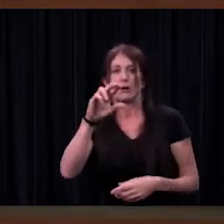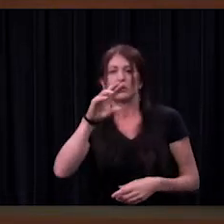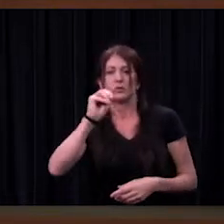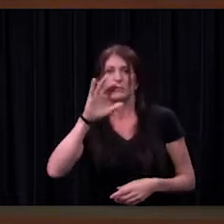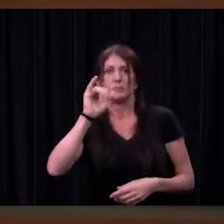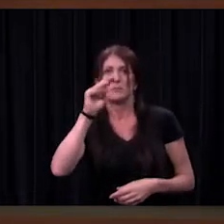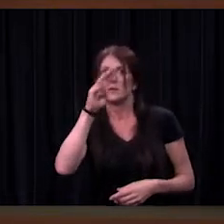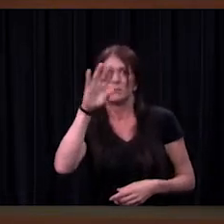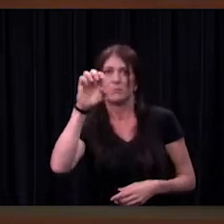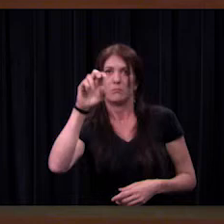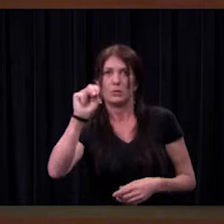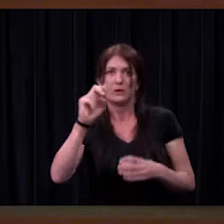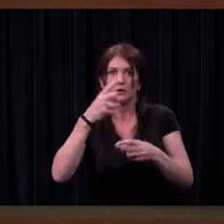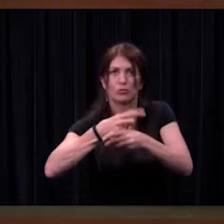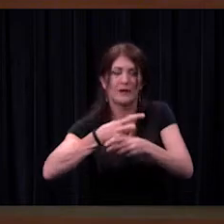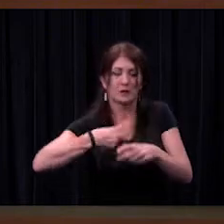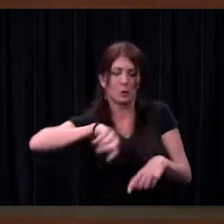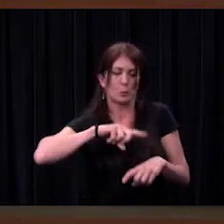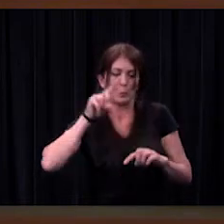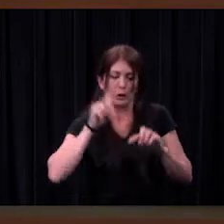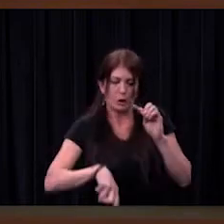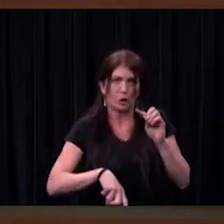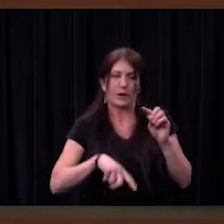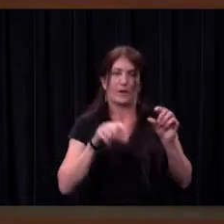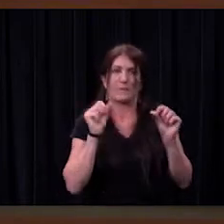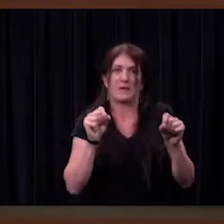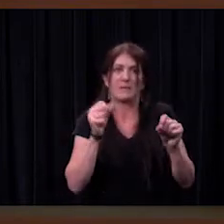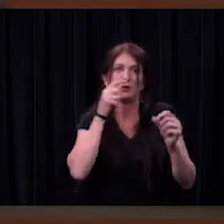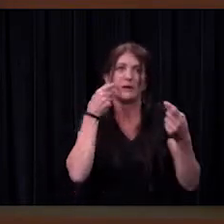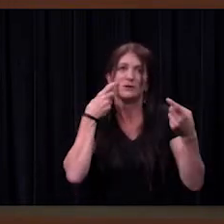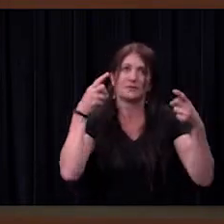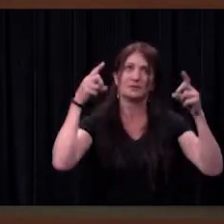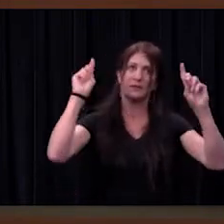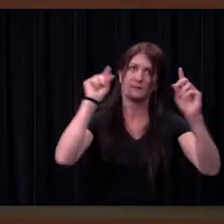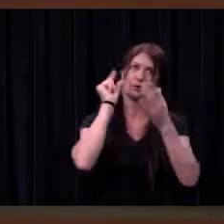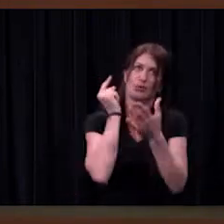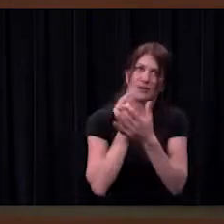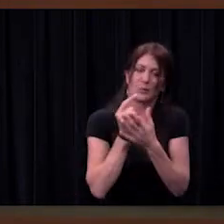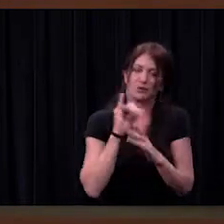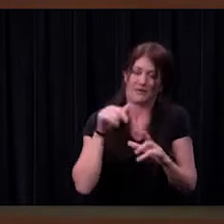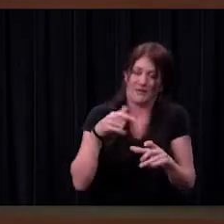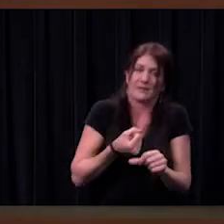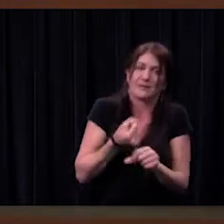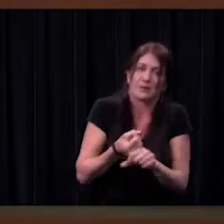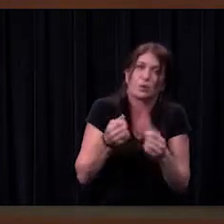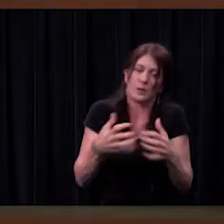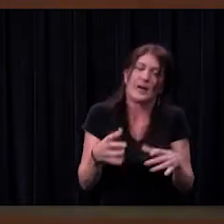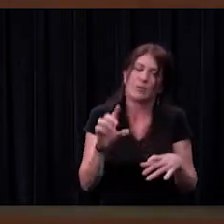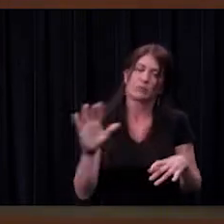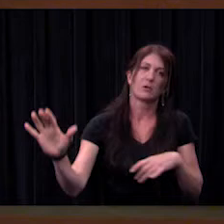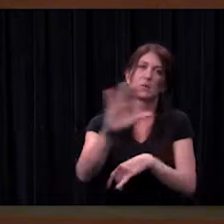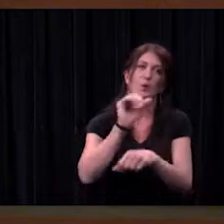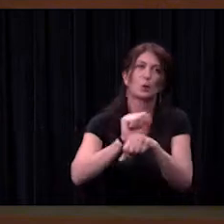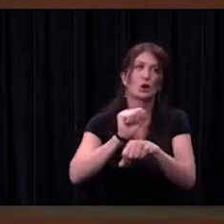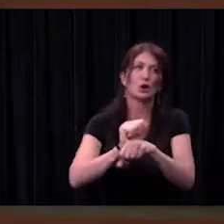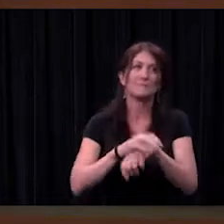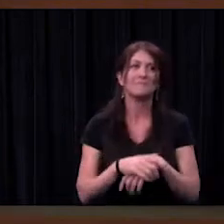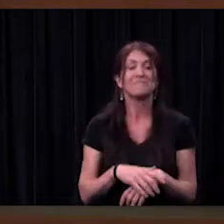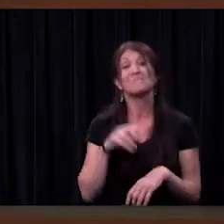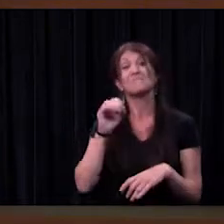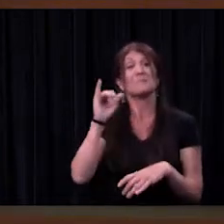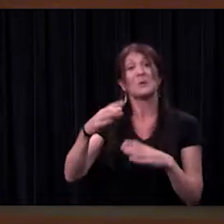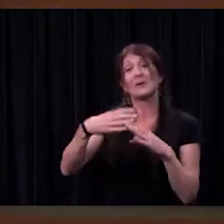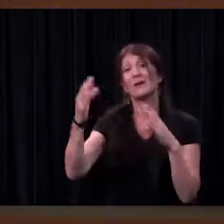have been able to be as successful at graduation as we were this year. And that concludes my comments for this